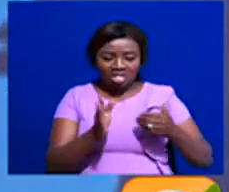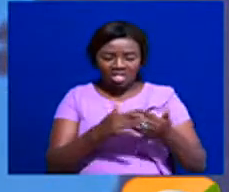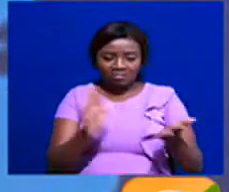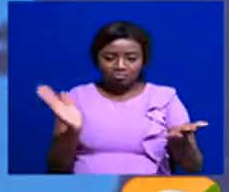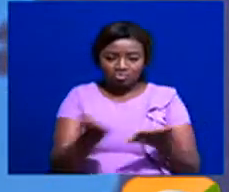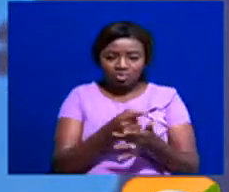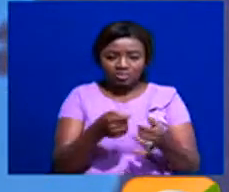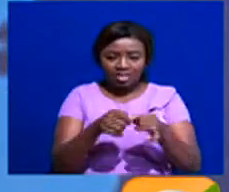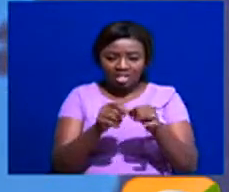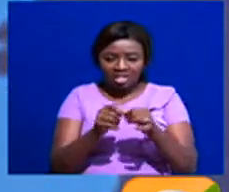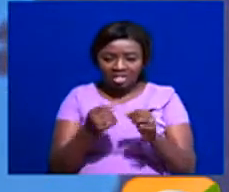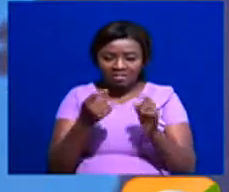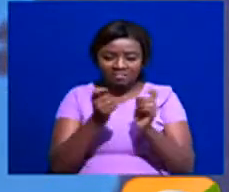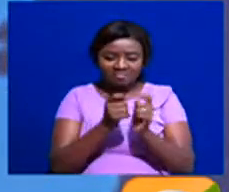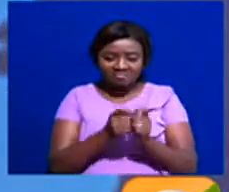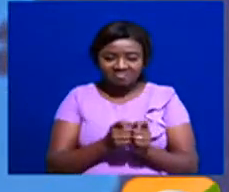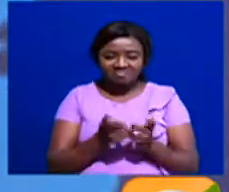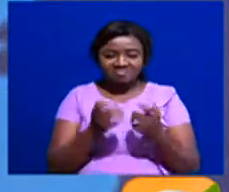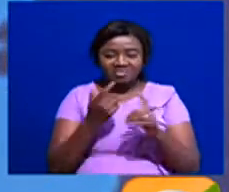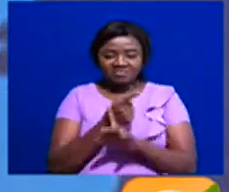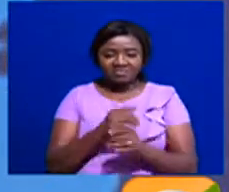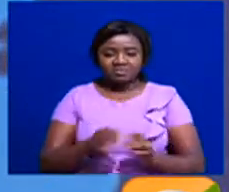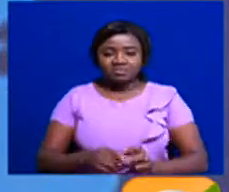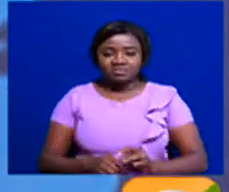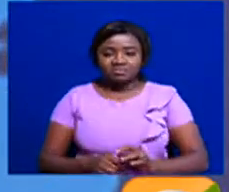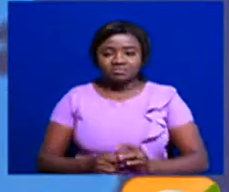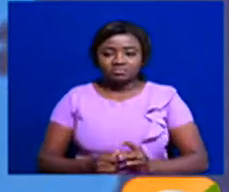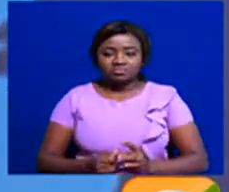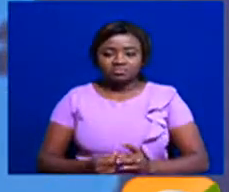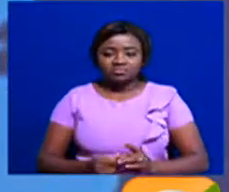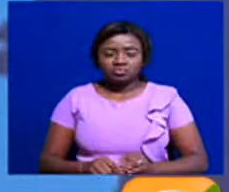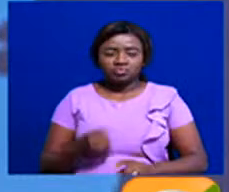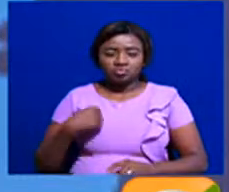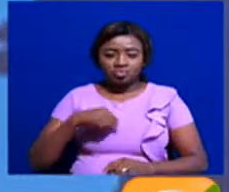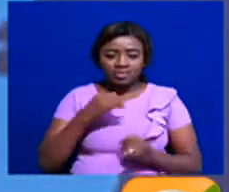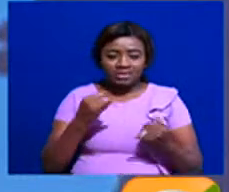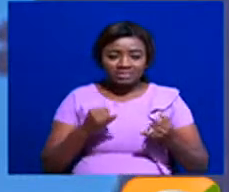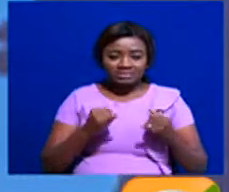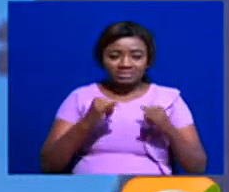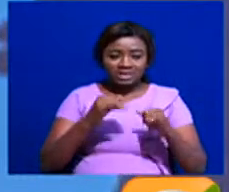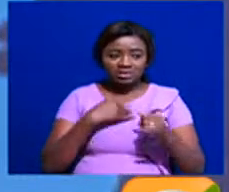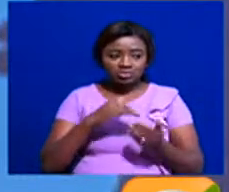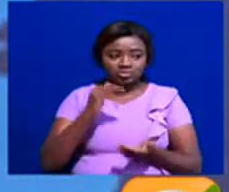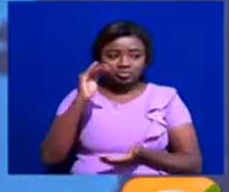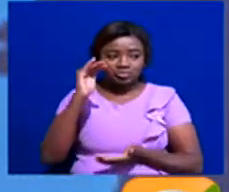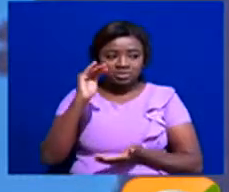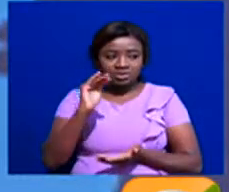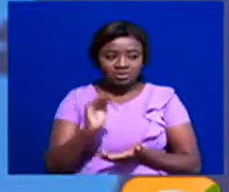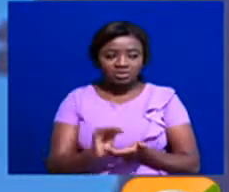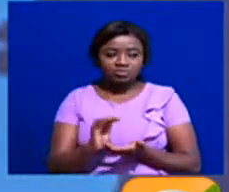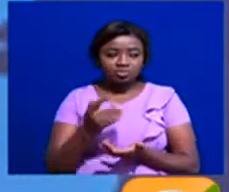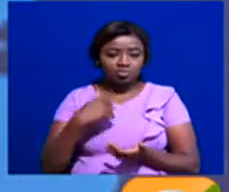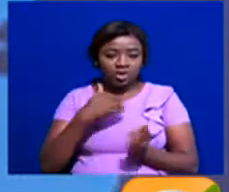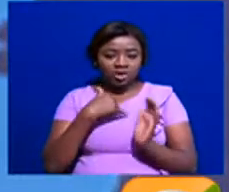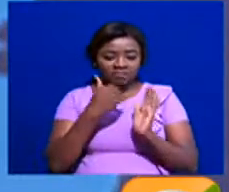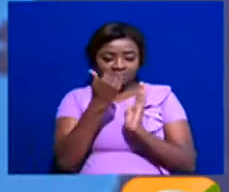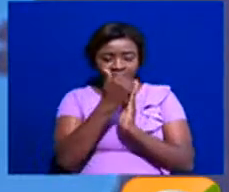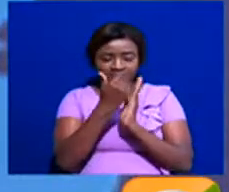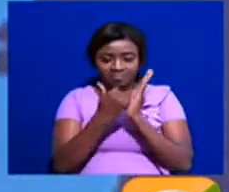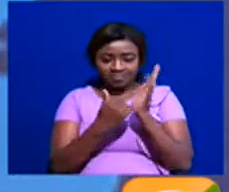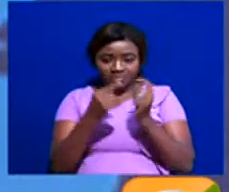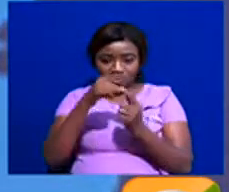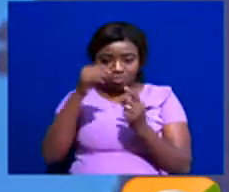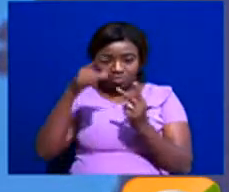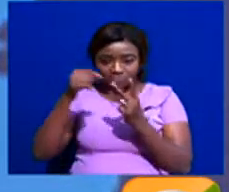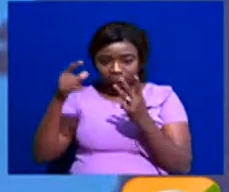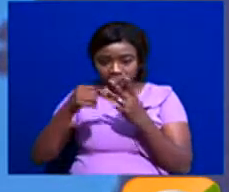try and reduce, the growing and even the consumption of tobacco, We have lined up a number of options